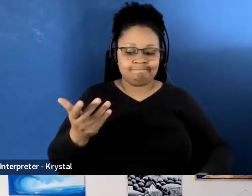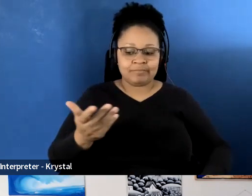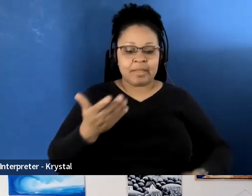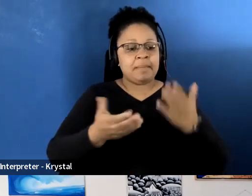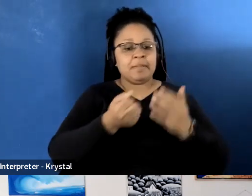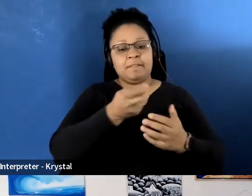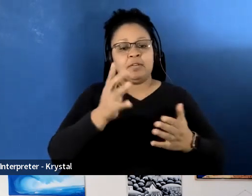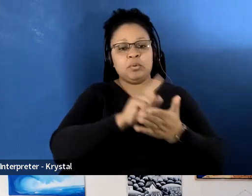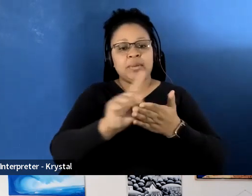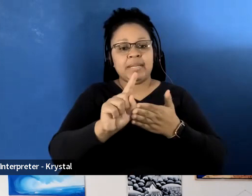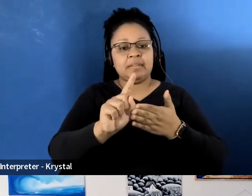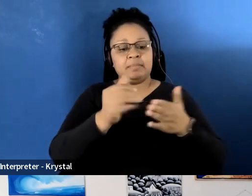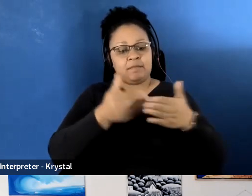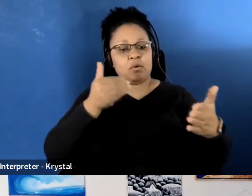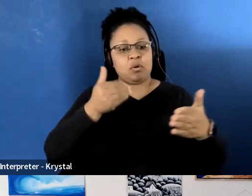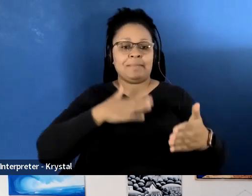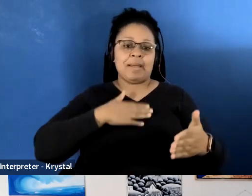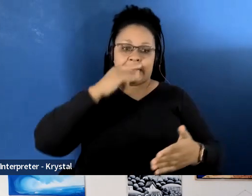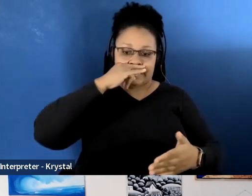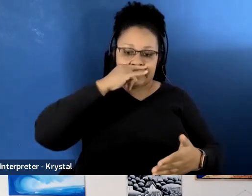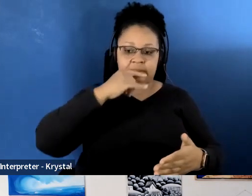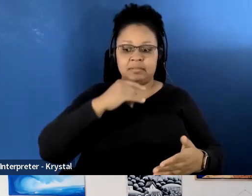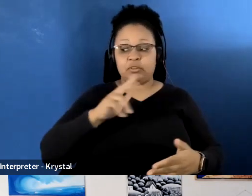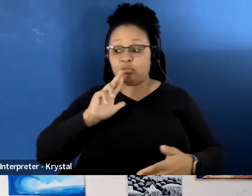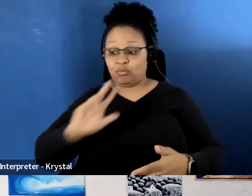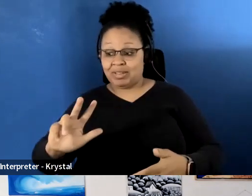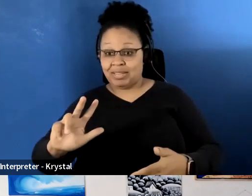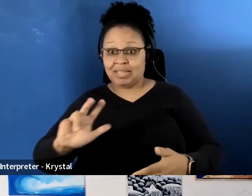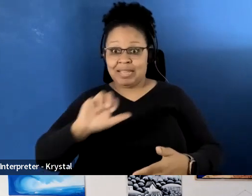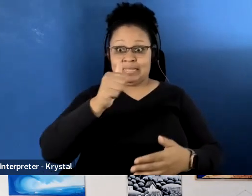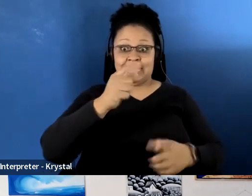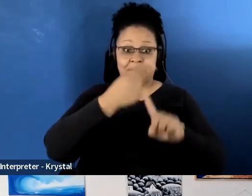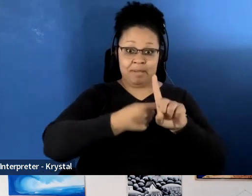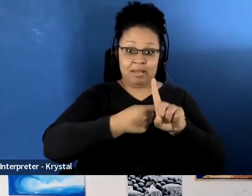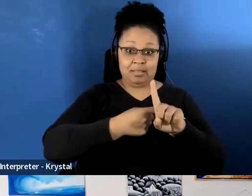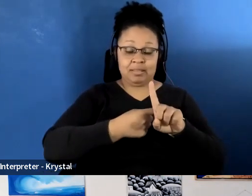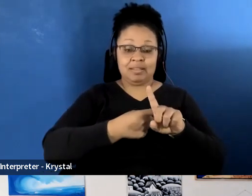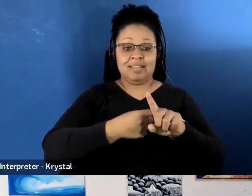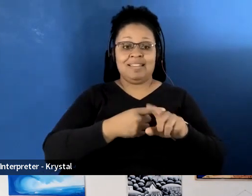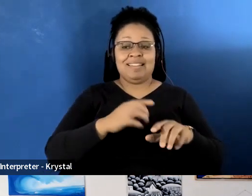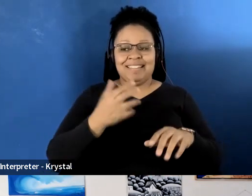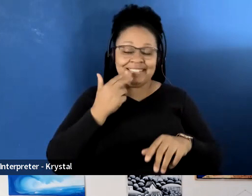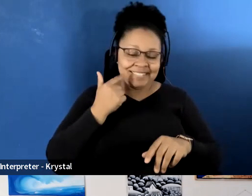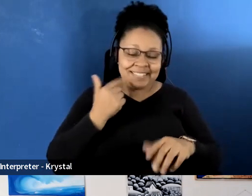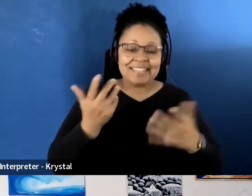in advance, like for my kids, because I have a 3-year-old and a 10-month-old, or I set up